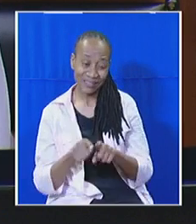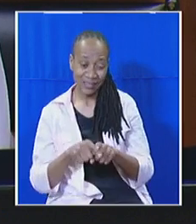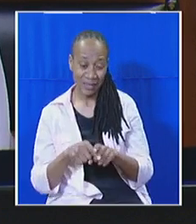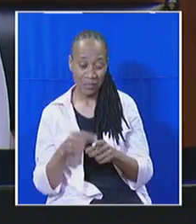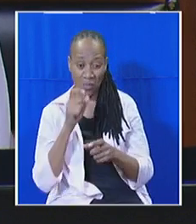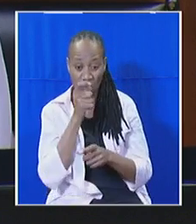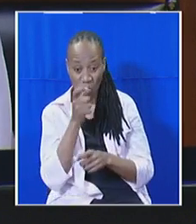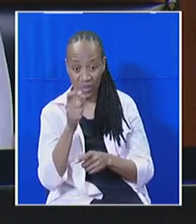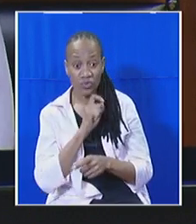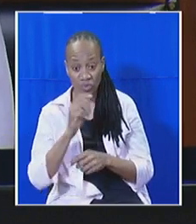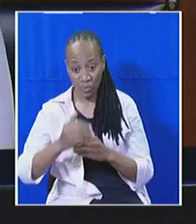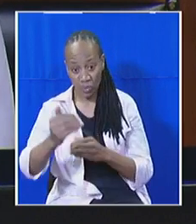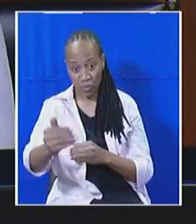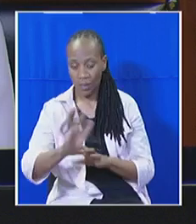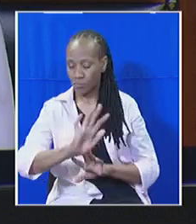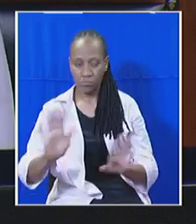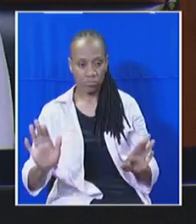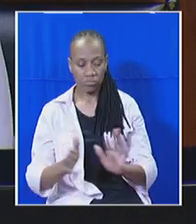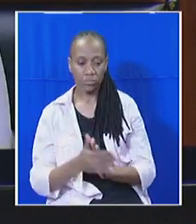please continue?